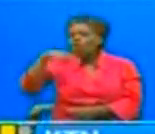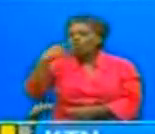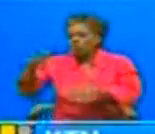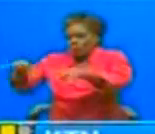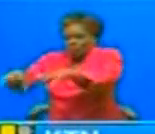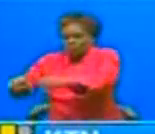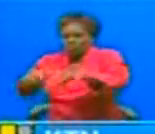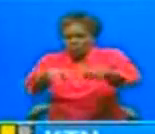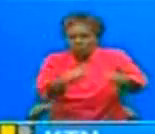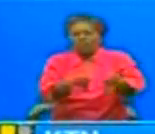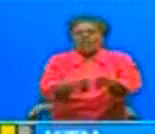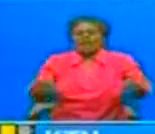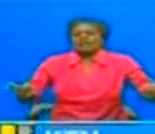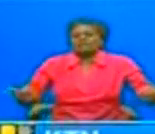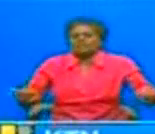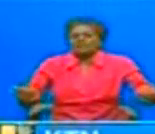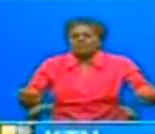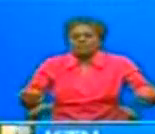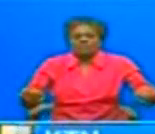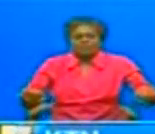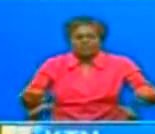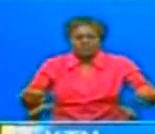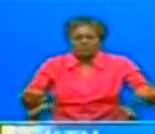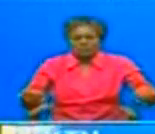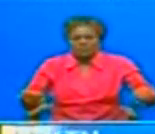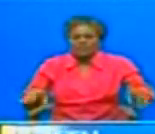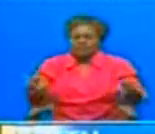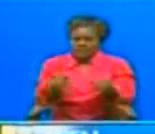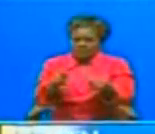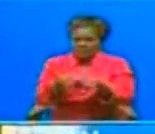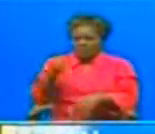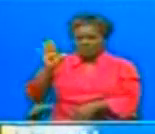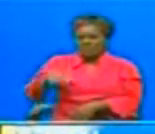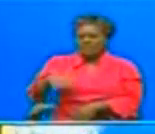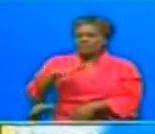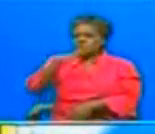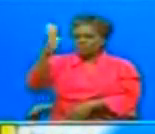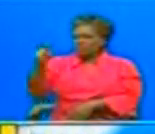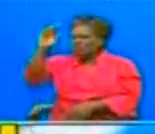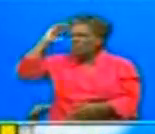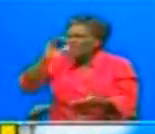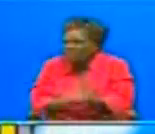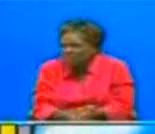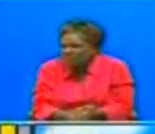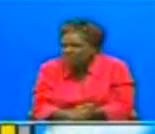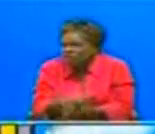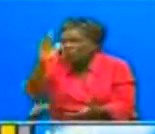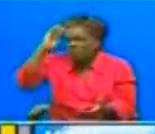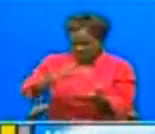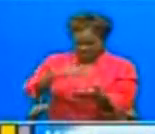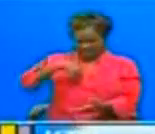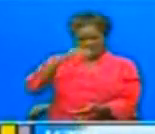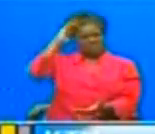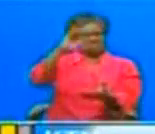school playground. It is the sins. Yes. According to her. Well, who do you believe her? I don't.